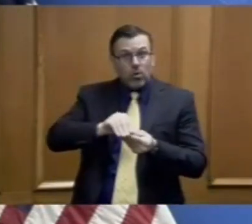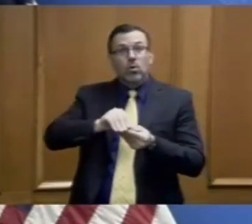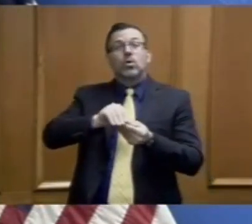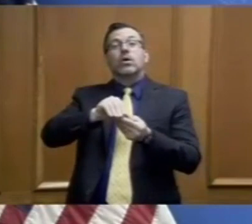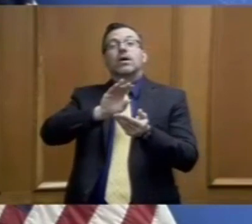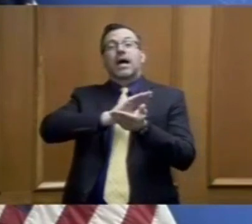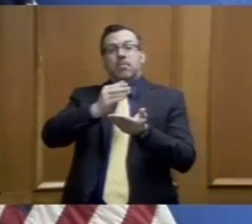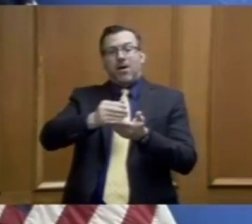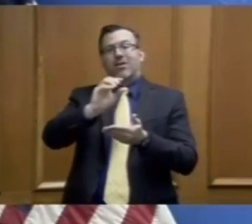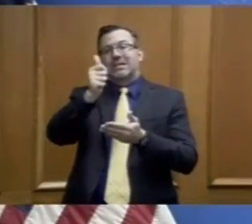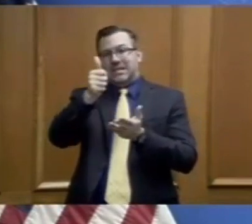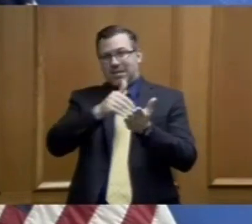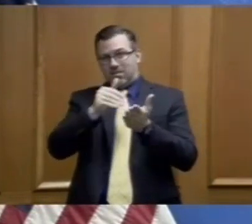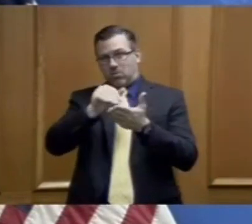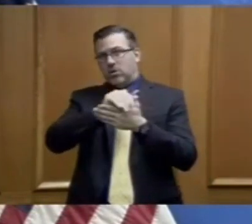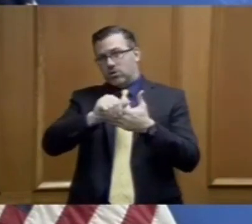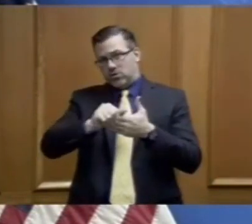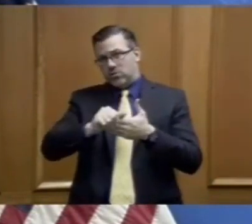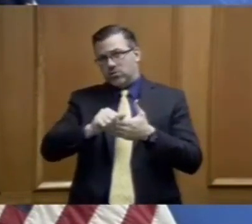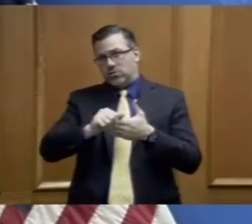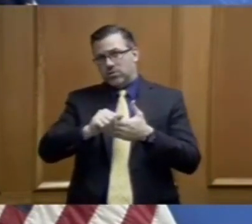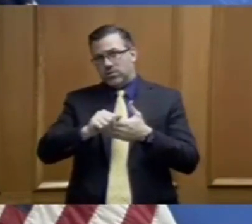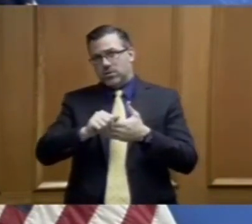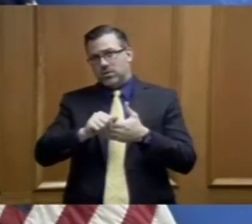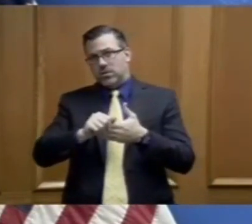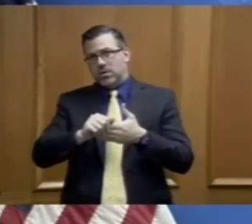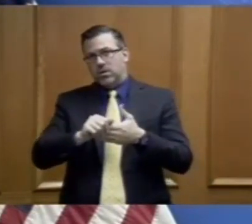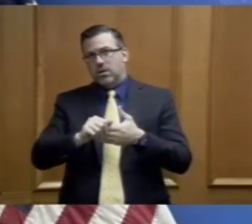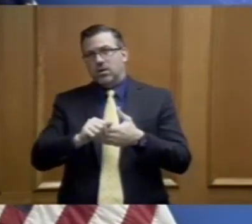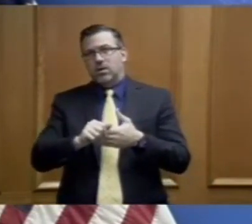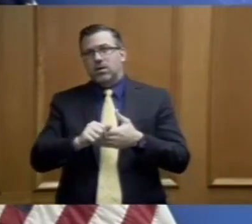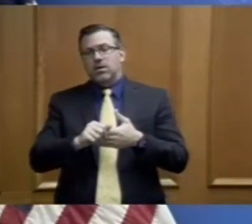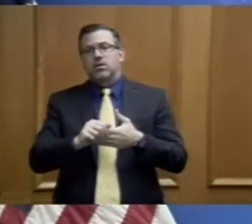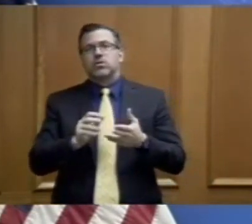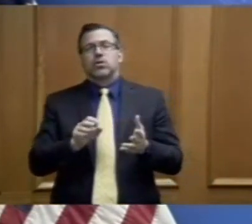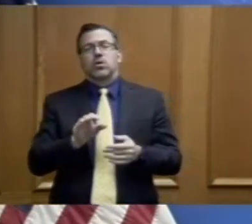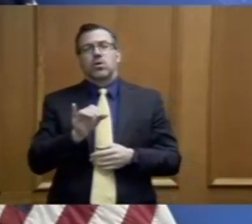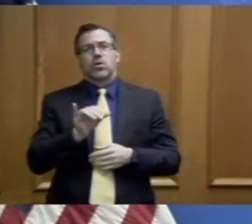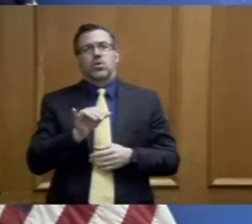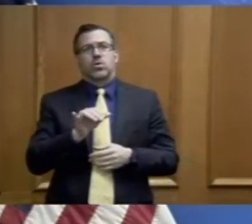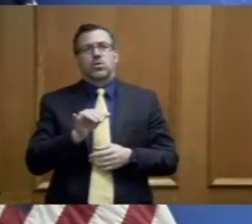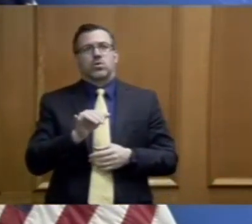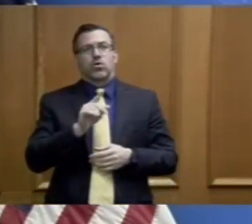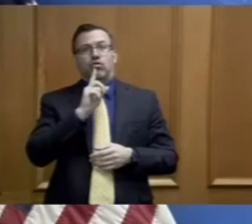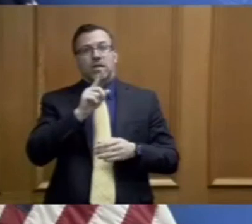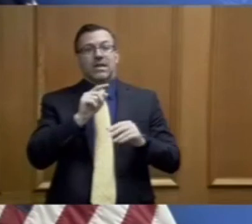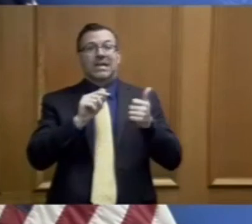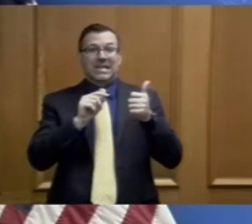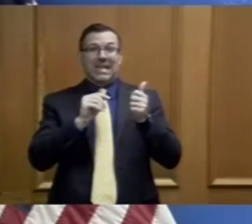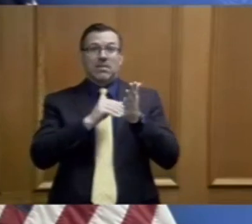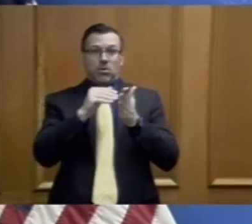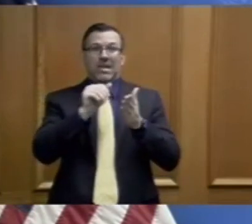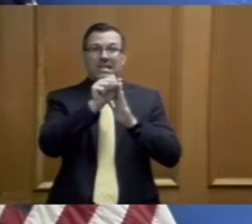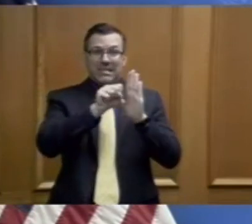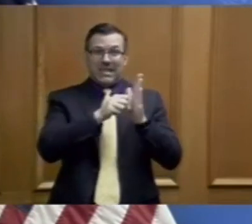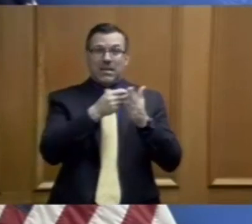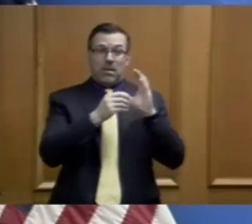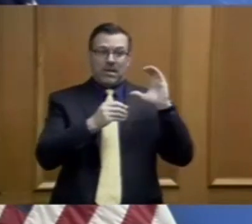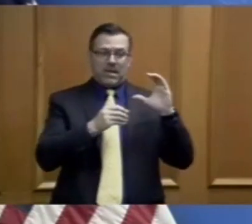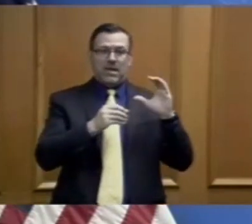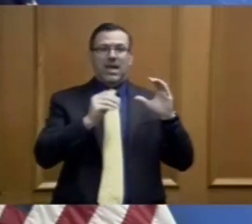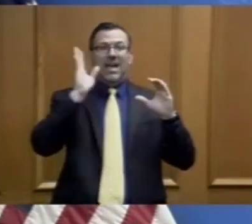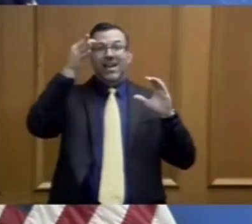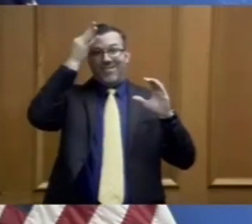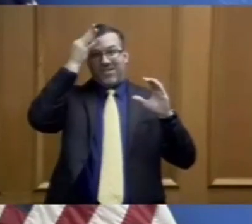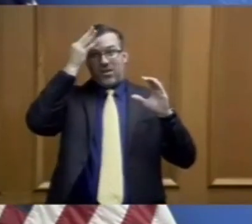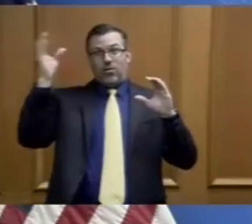is $10 million, which actually leverages significant more than that in federal dollars. So it's